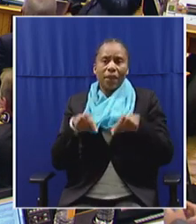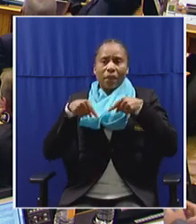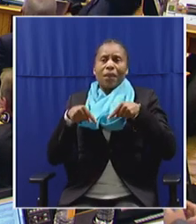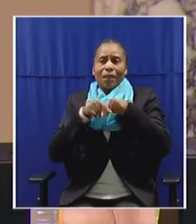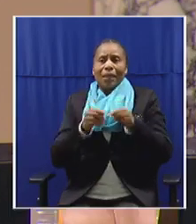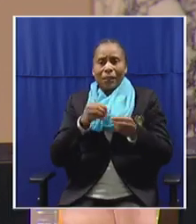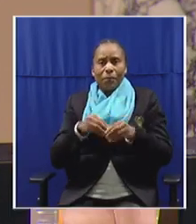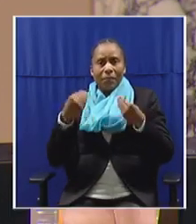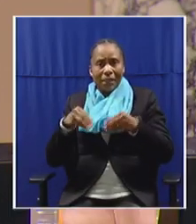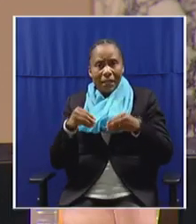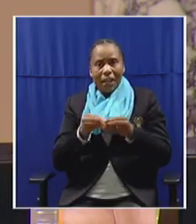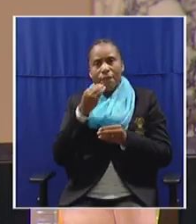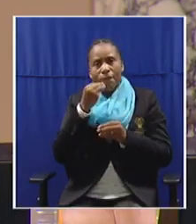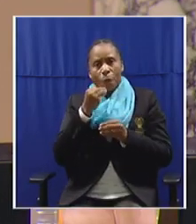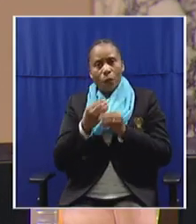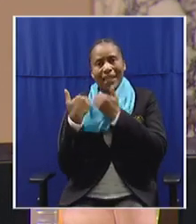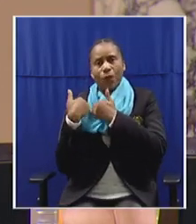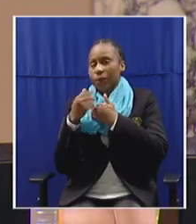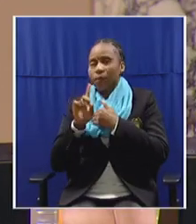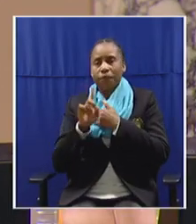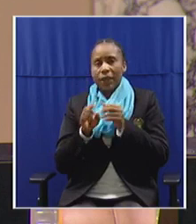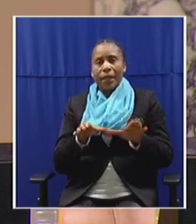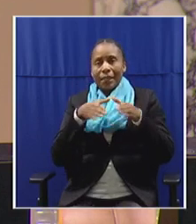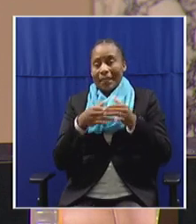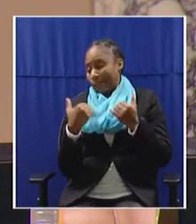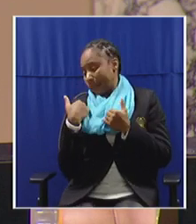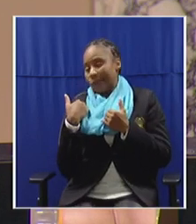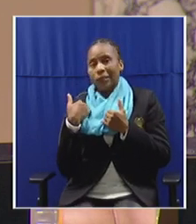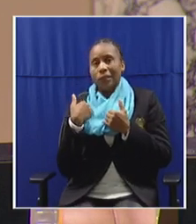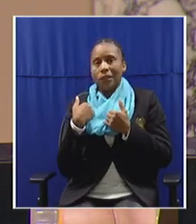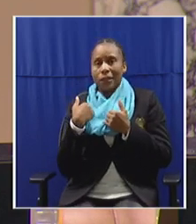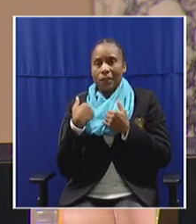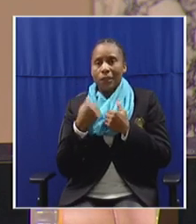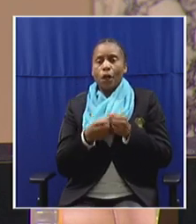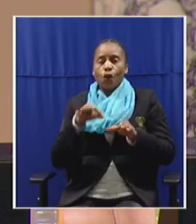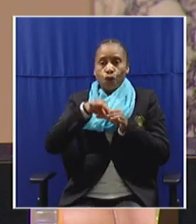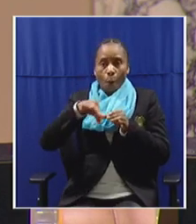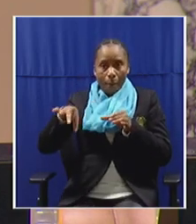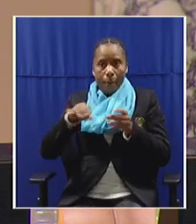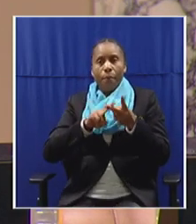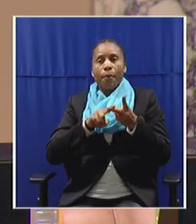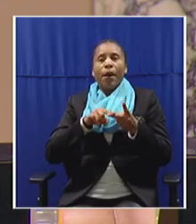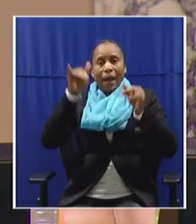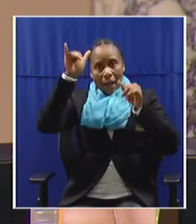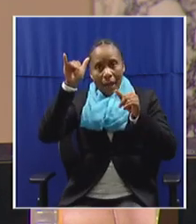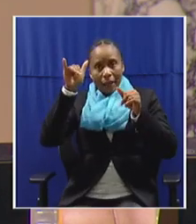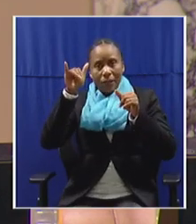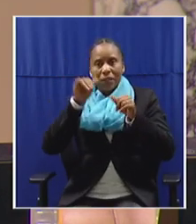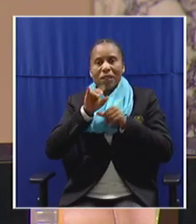food security. The sector has recently experienced crop and animal diseases like fall